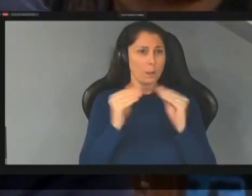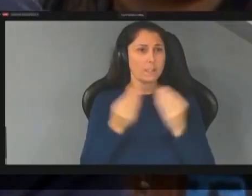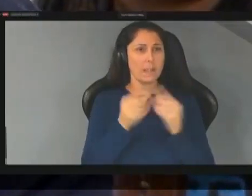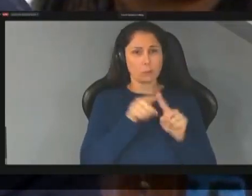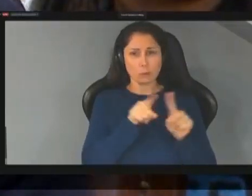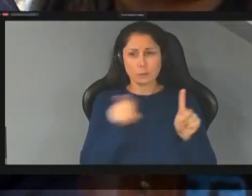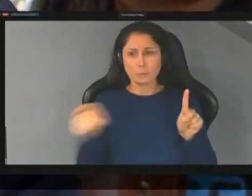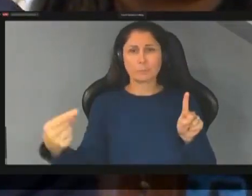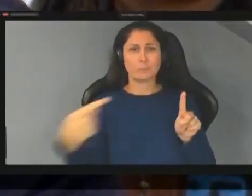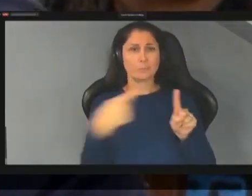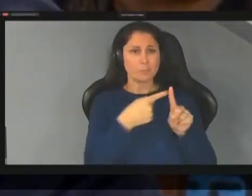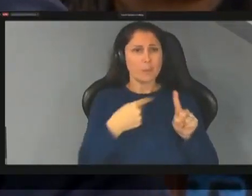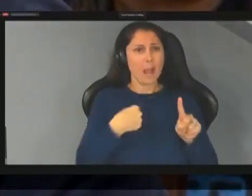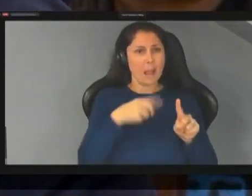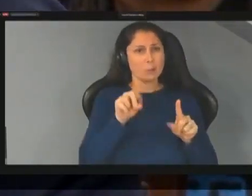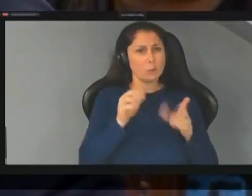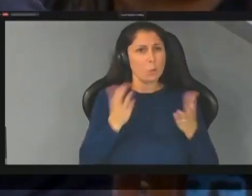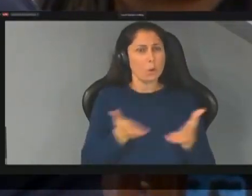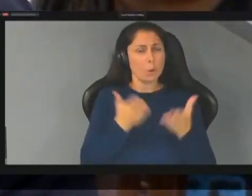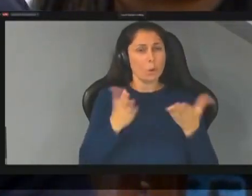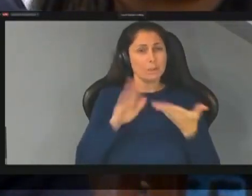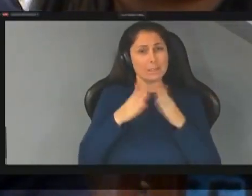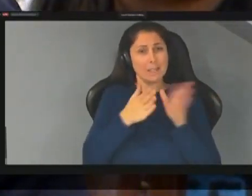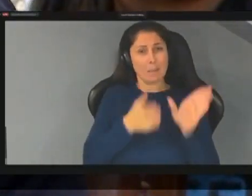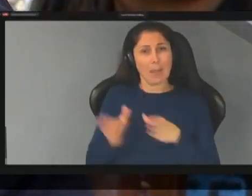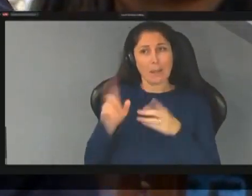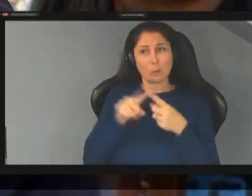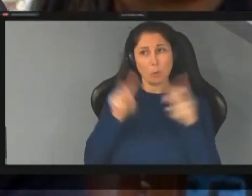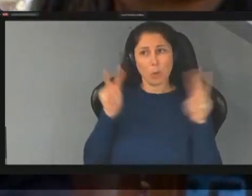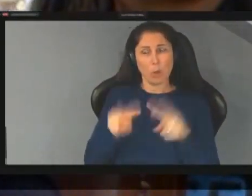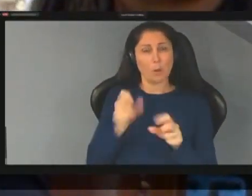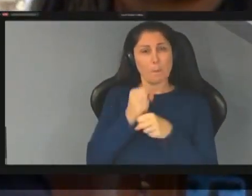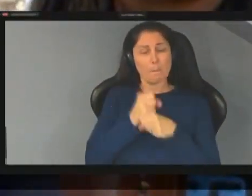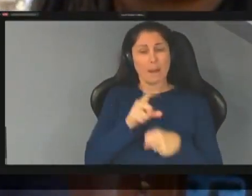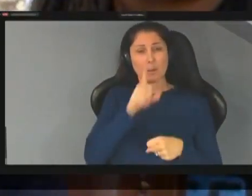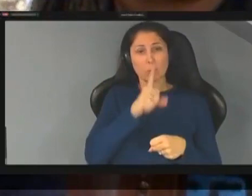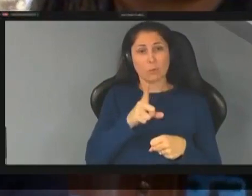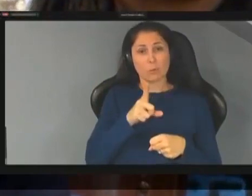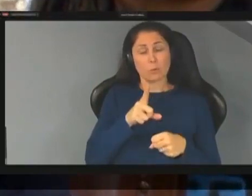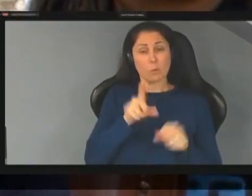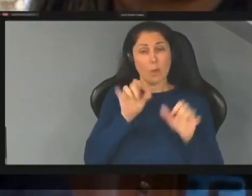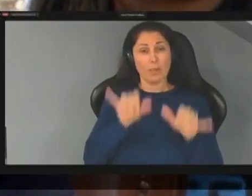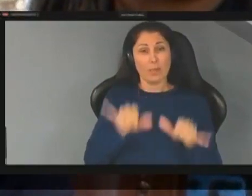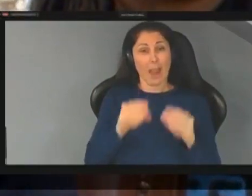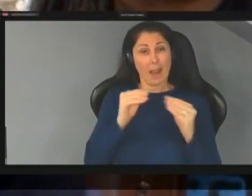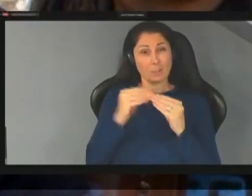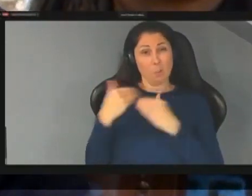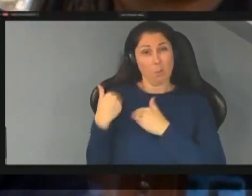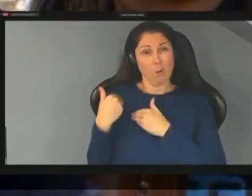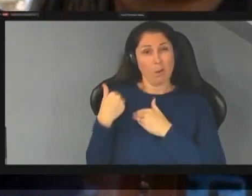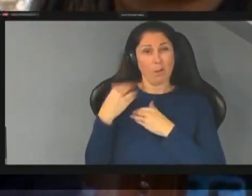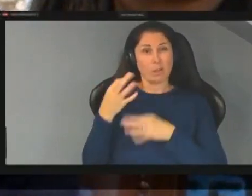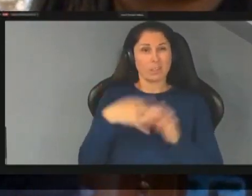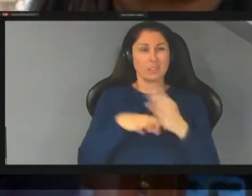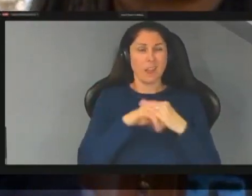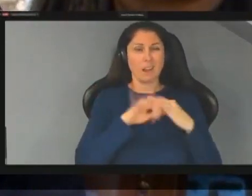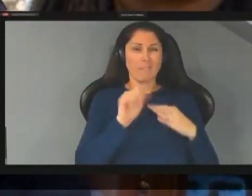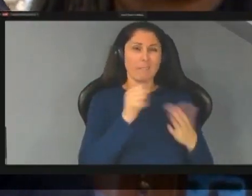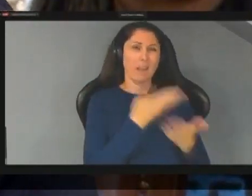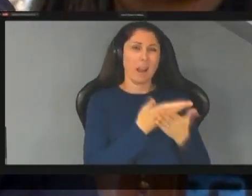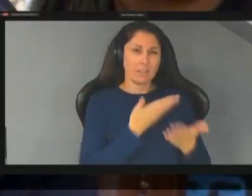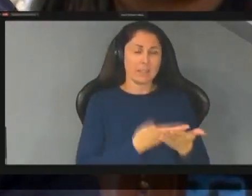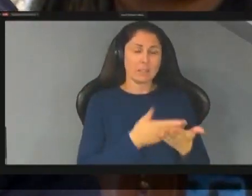would encourage city planning to look at ways to make sure that that is more the role and less of a kind of a validation, that there are